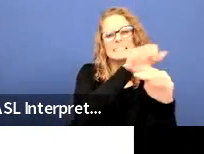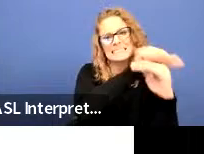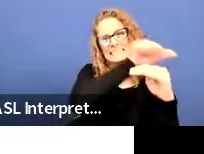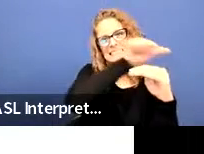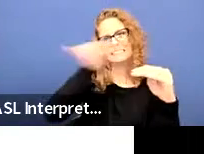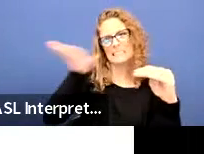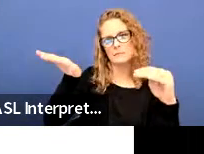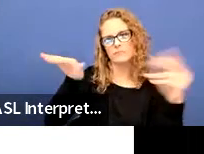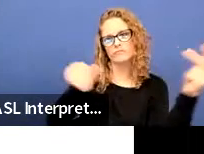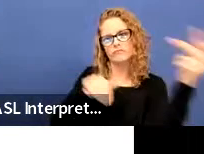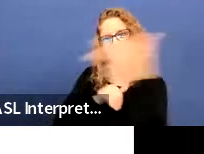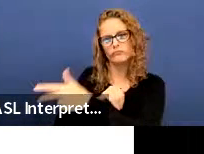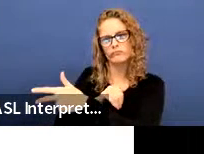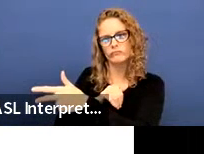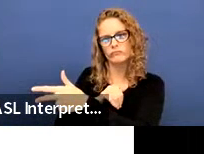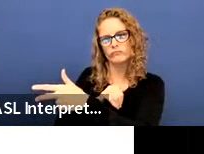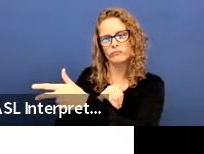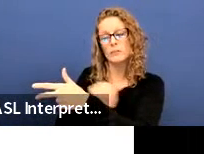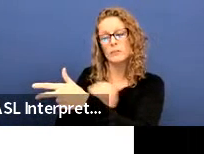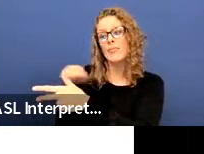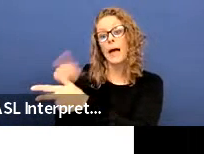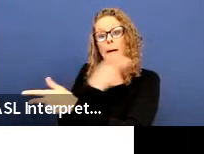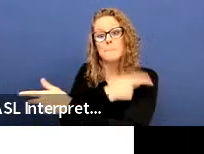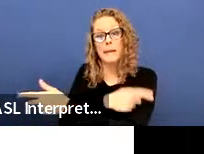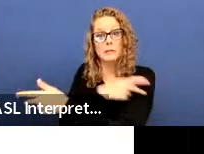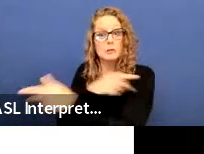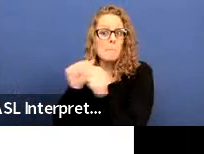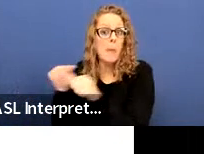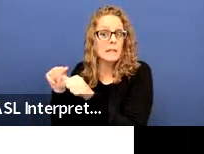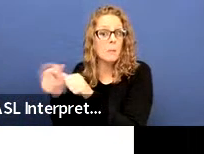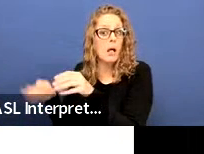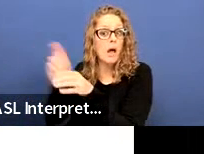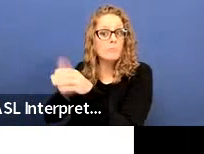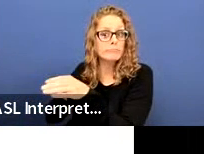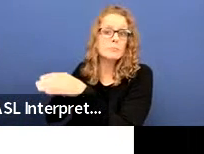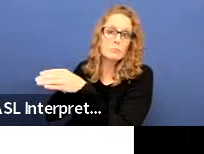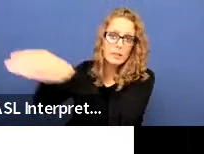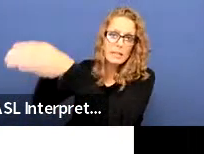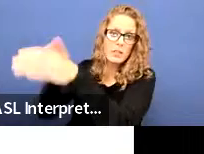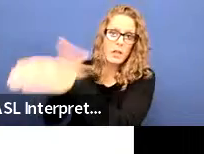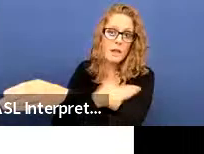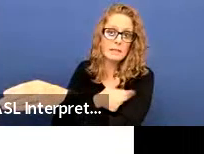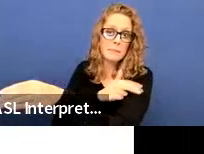then perhaps that patient is transported to the hospital, and then